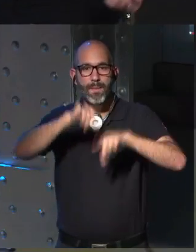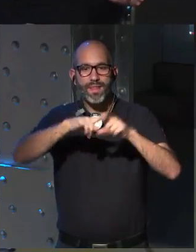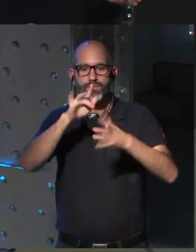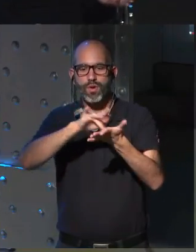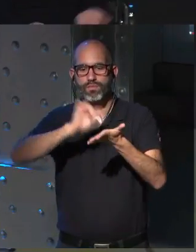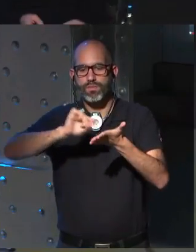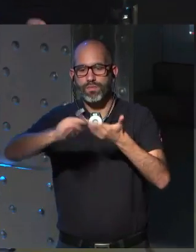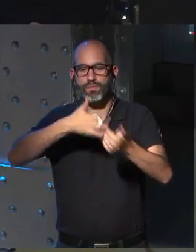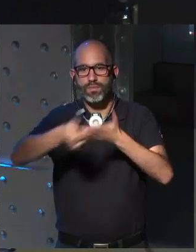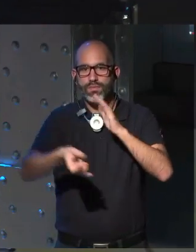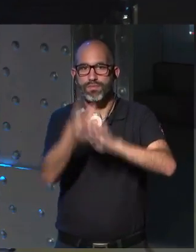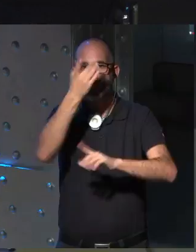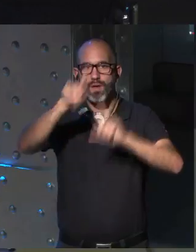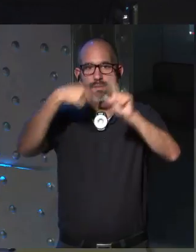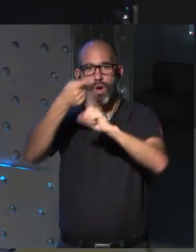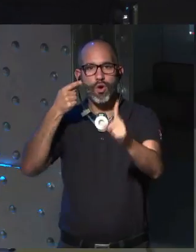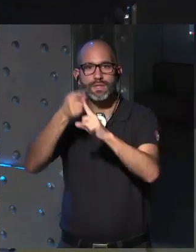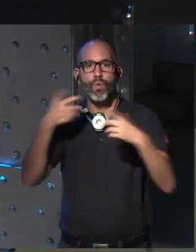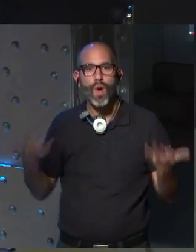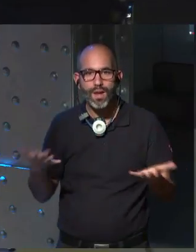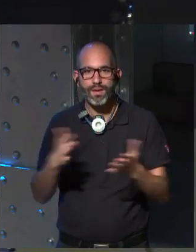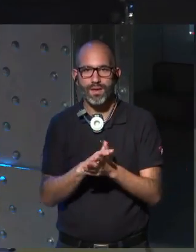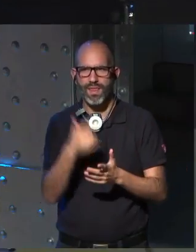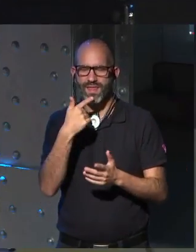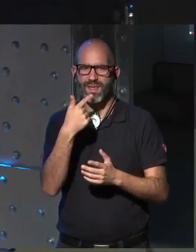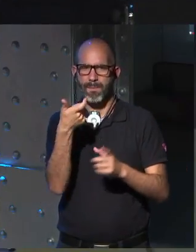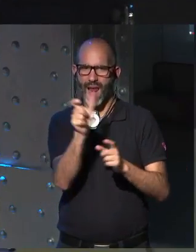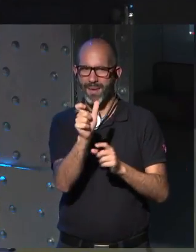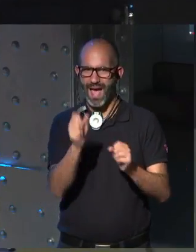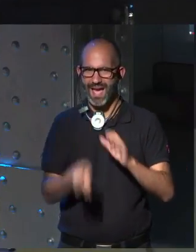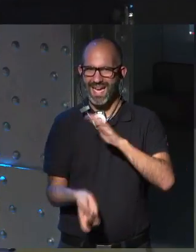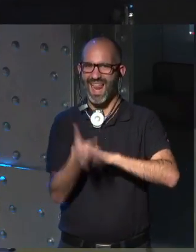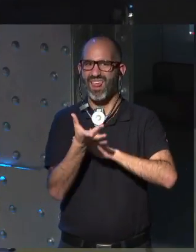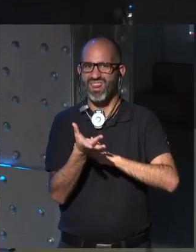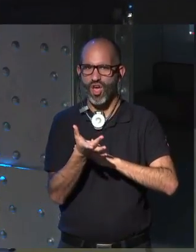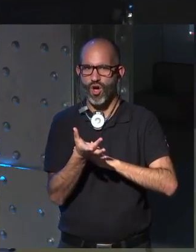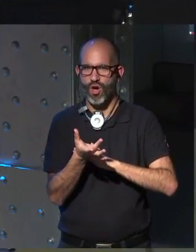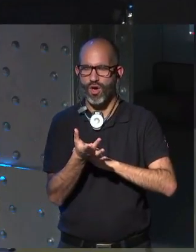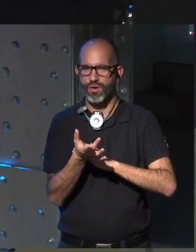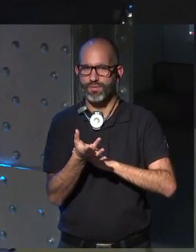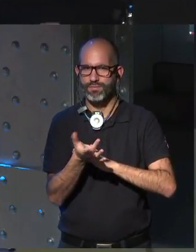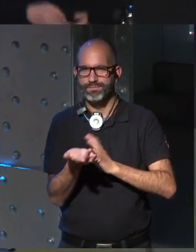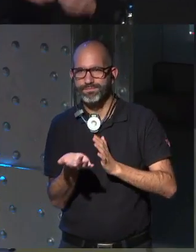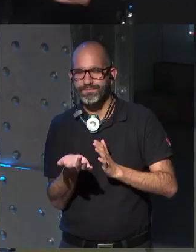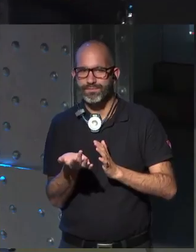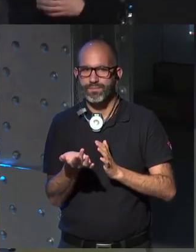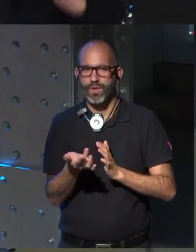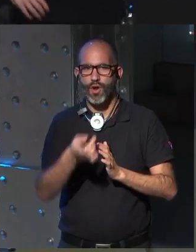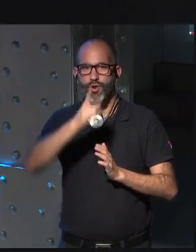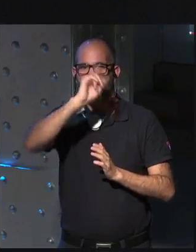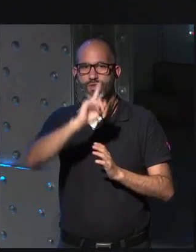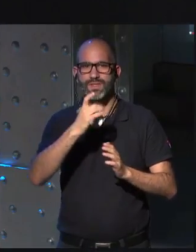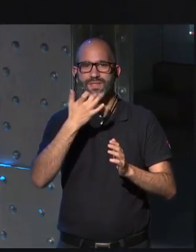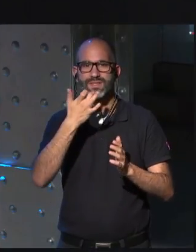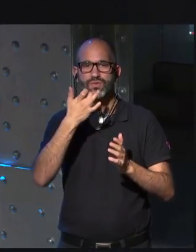solo Going back to creation, it sounds like a big thing. I don't know. If you